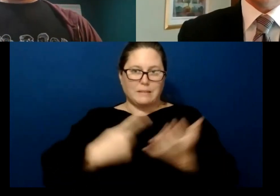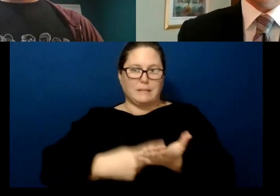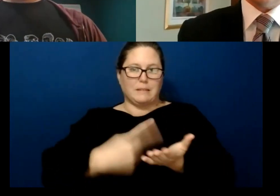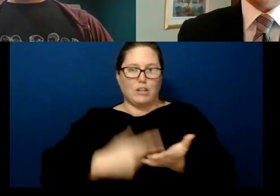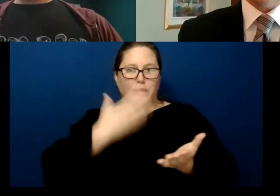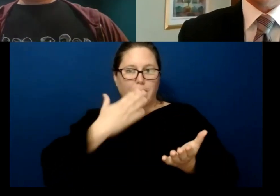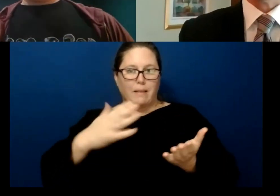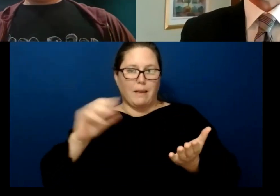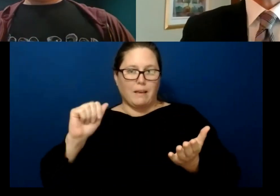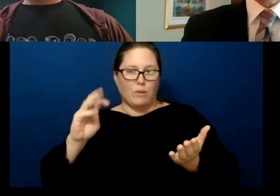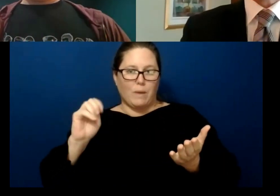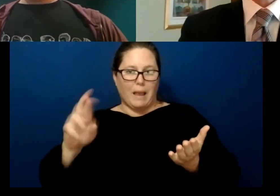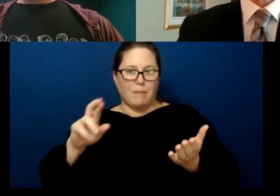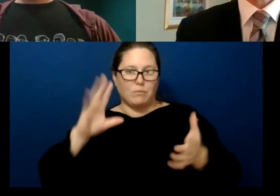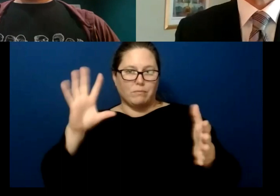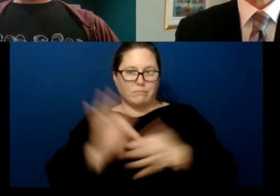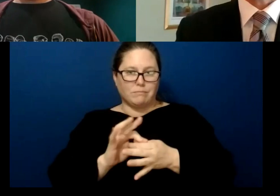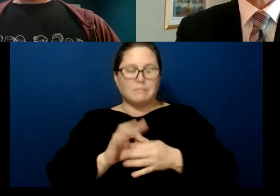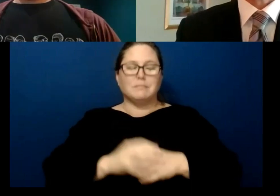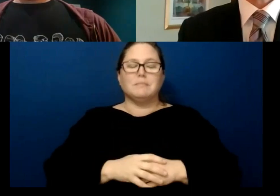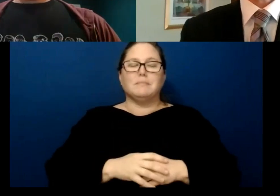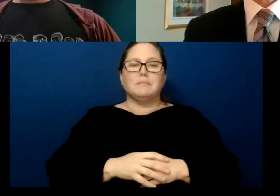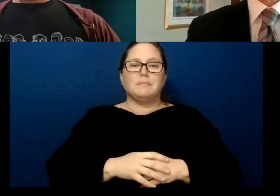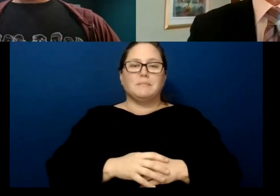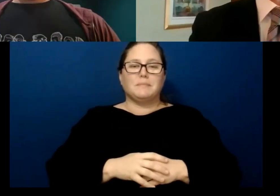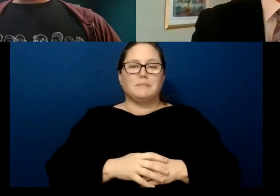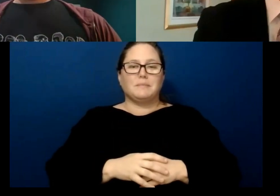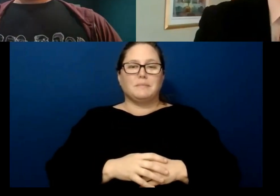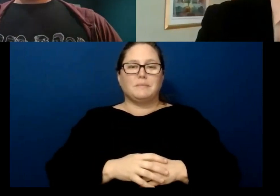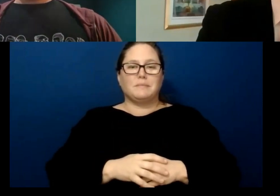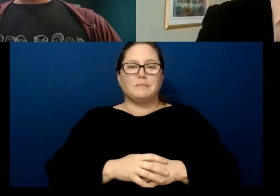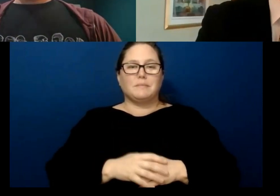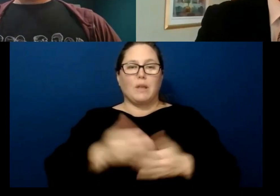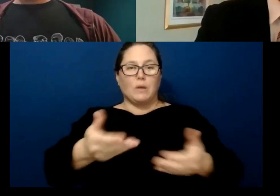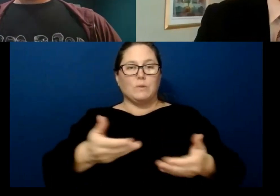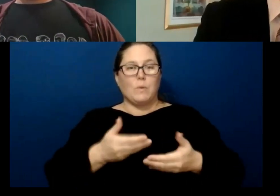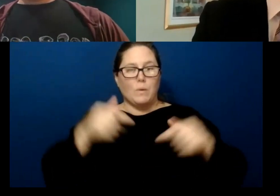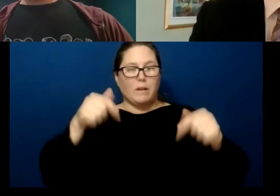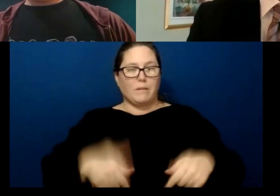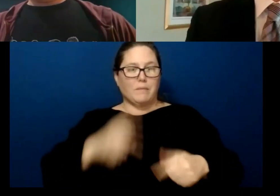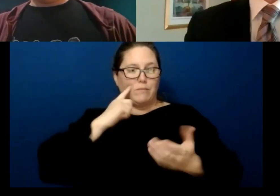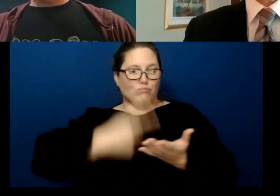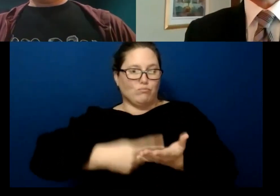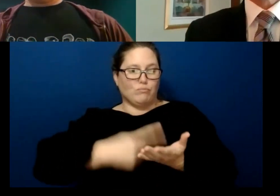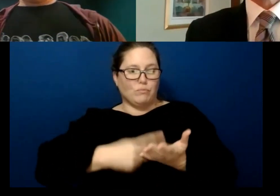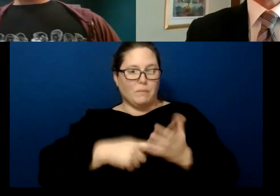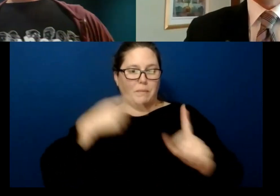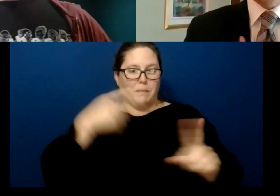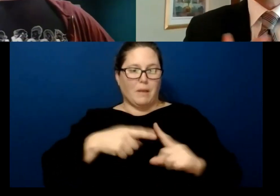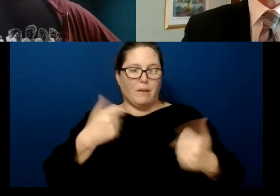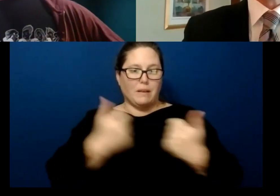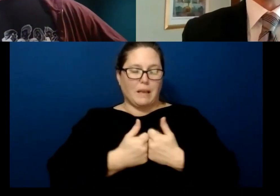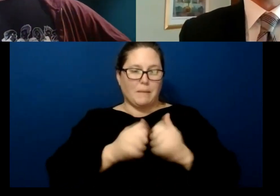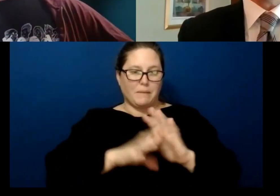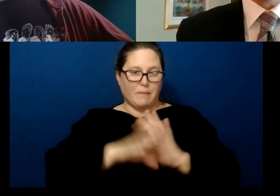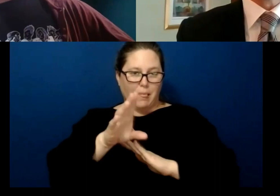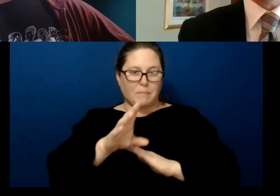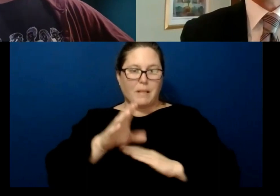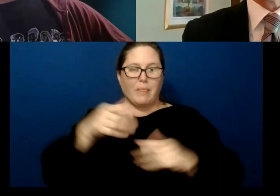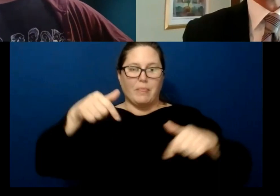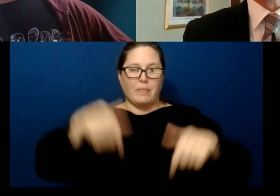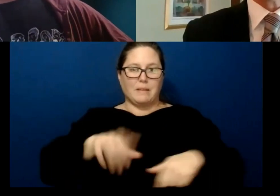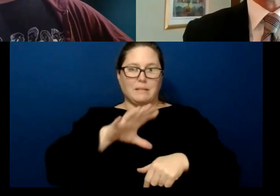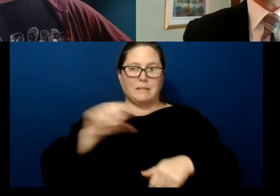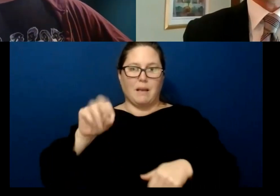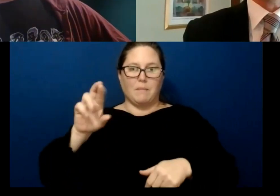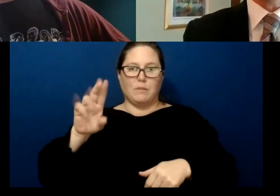here. And again, welcome to our conversation on video game development. Our company, Rubin, we provide